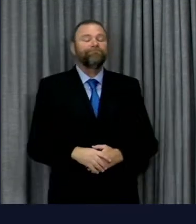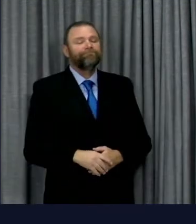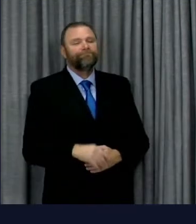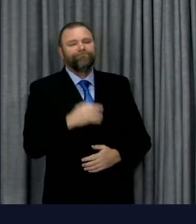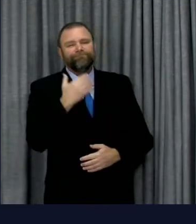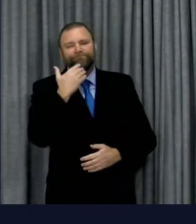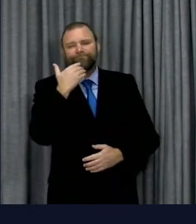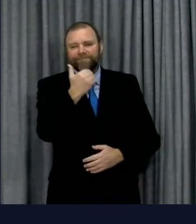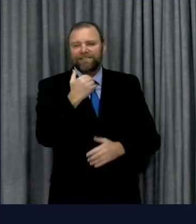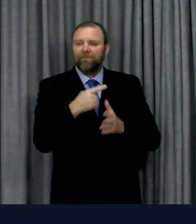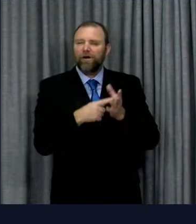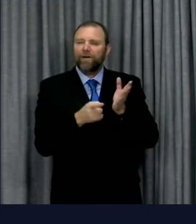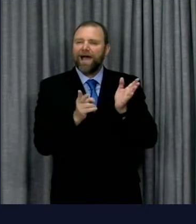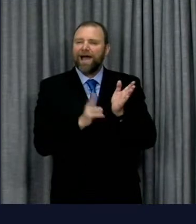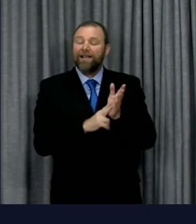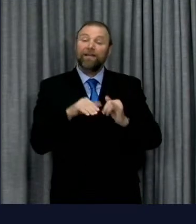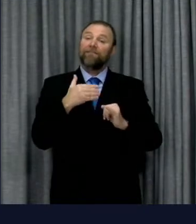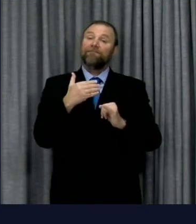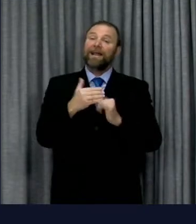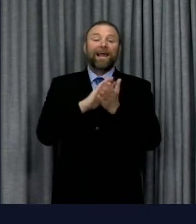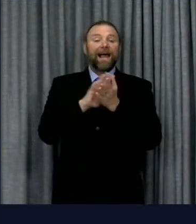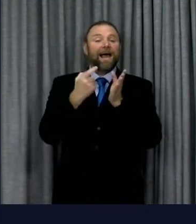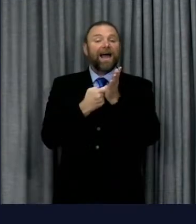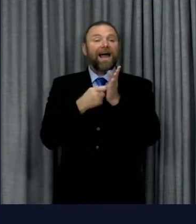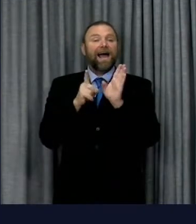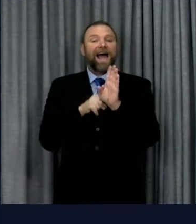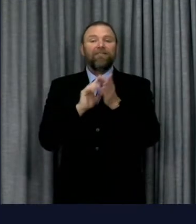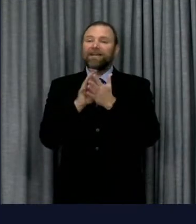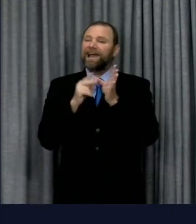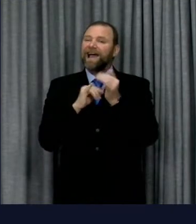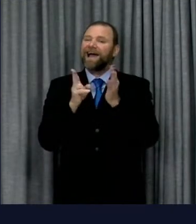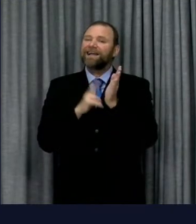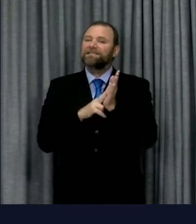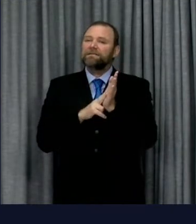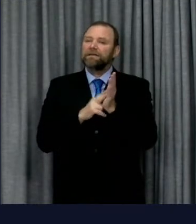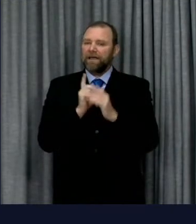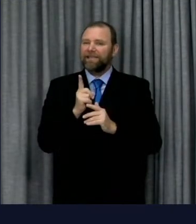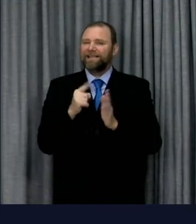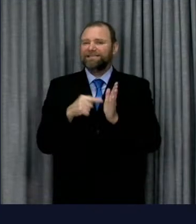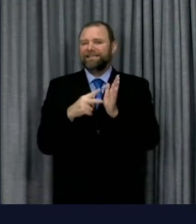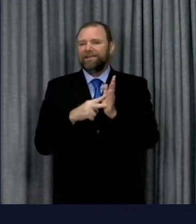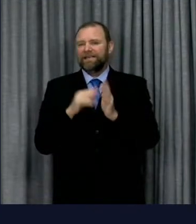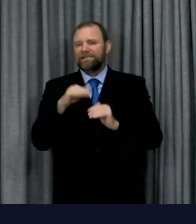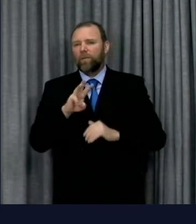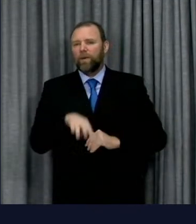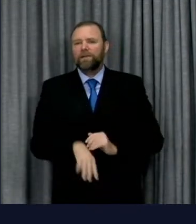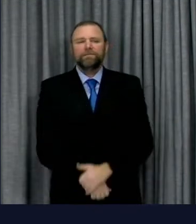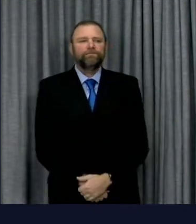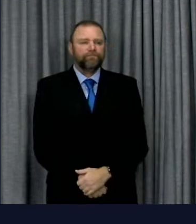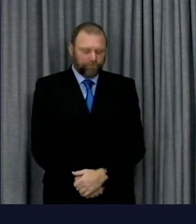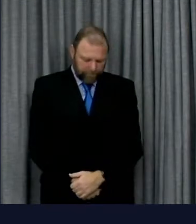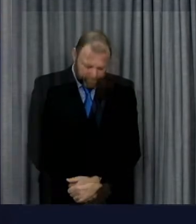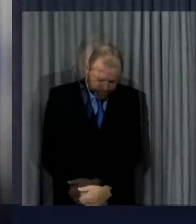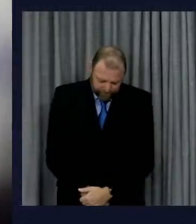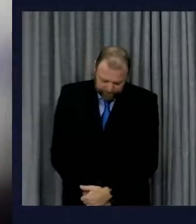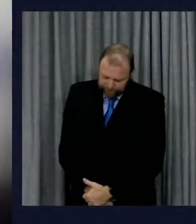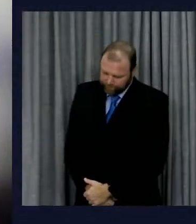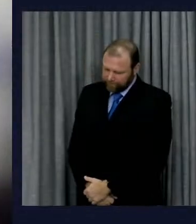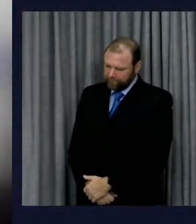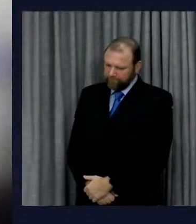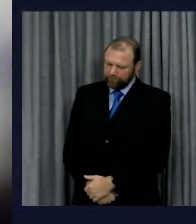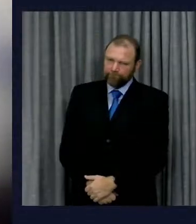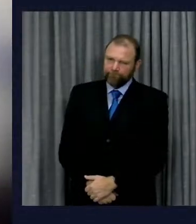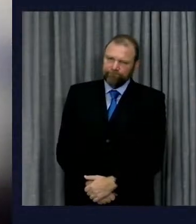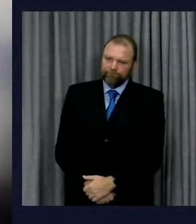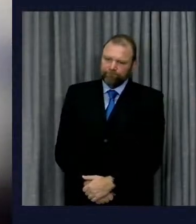Alan, diolch yn fawr. Finally today, over to Harry Henson at That's TV South Wales. Thank you. Good afternoon, Minister.